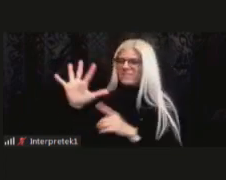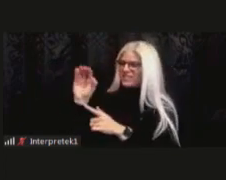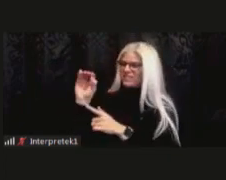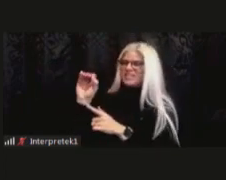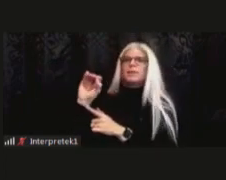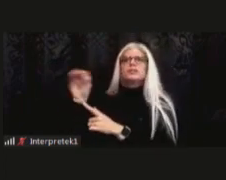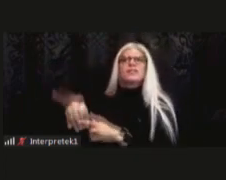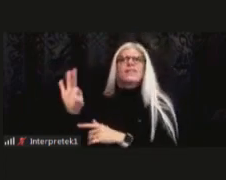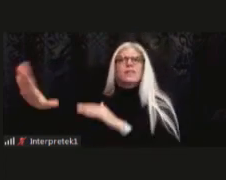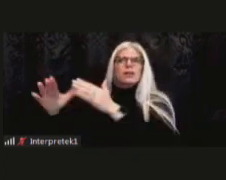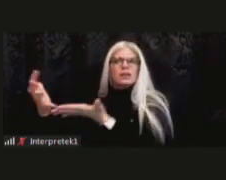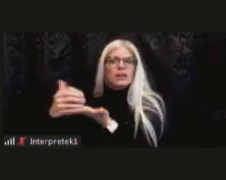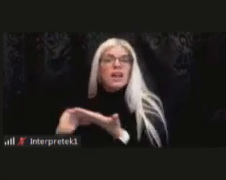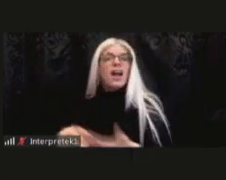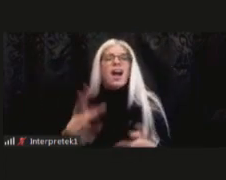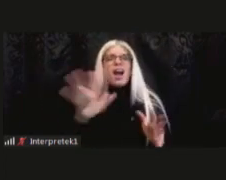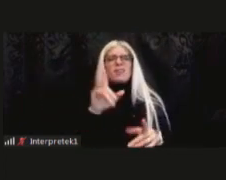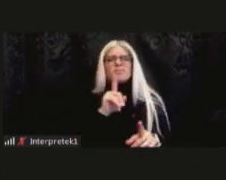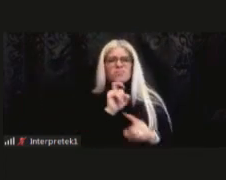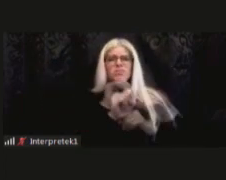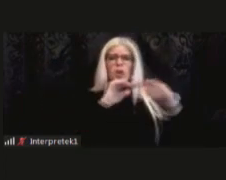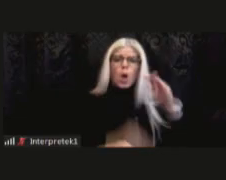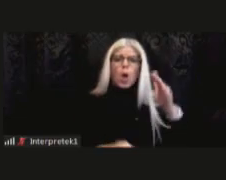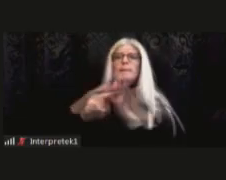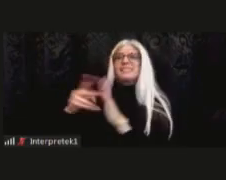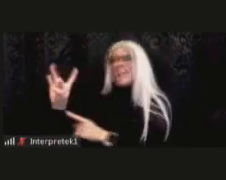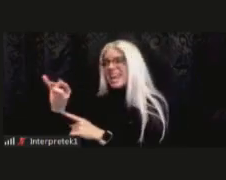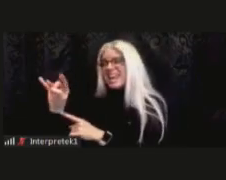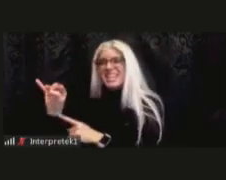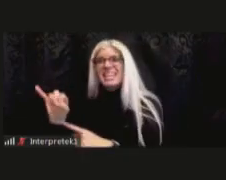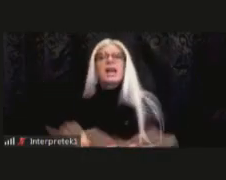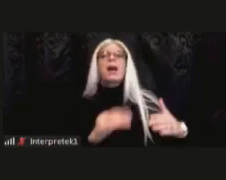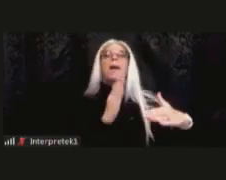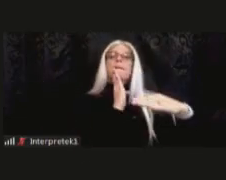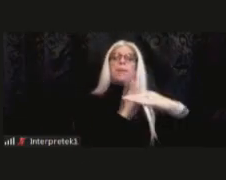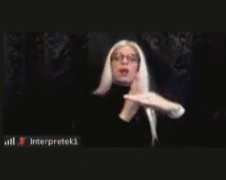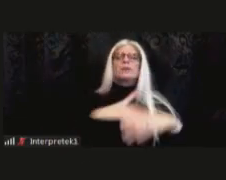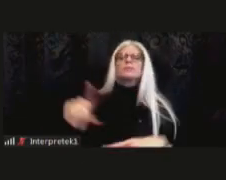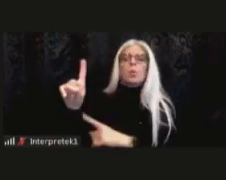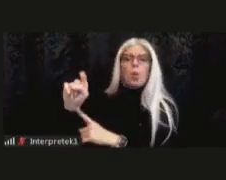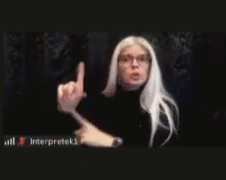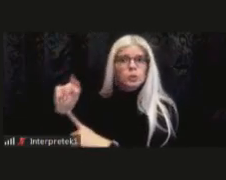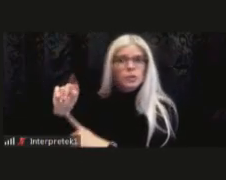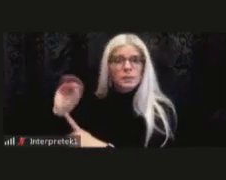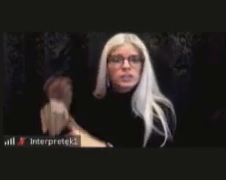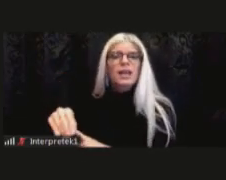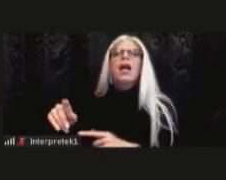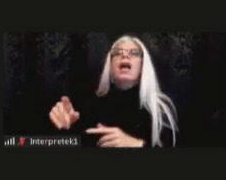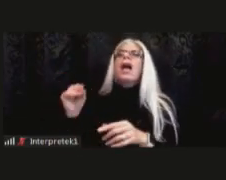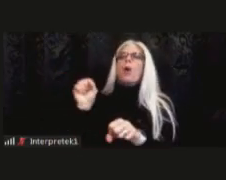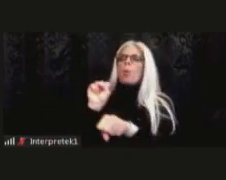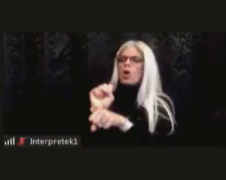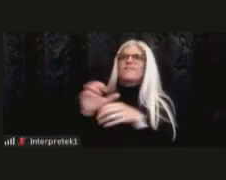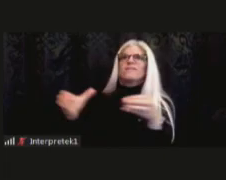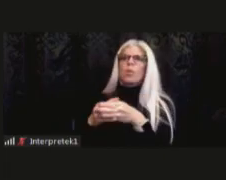And then we use this term workforce, and that generally describes people making between 100 and 140% AMI. So a little bit like